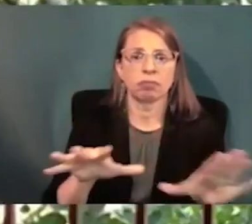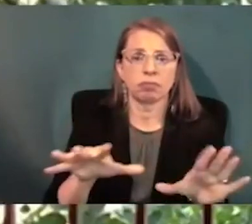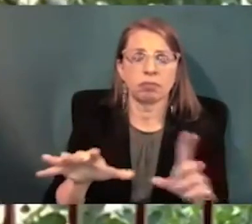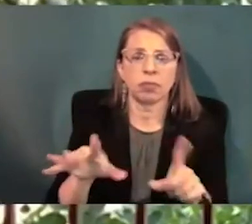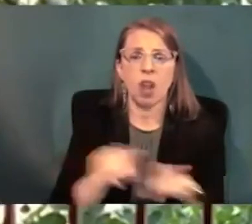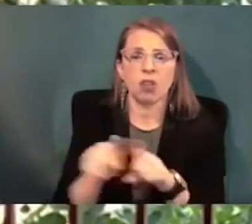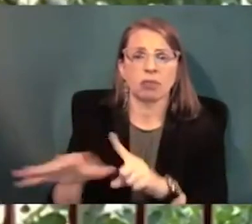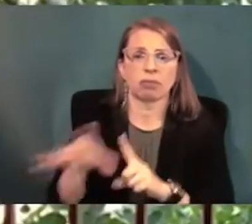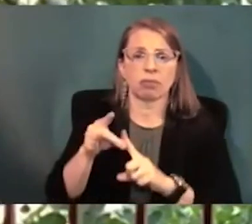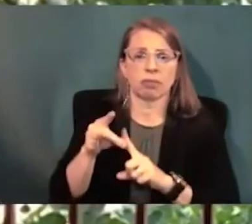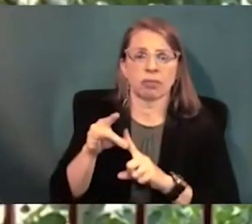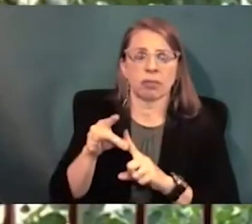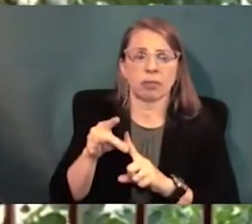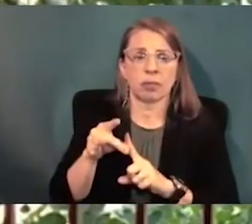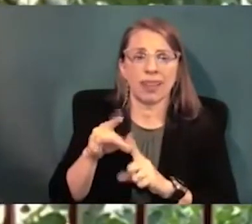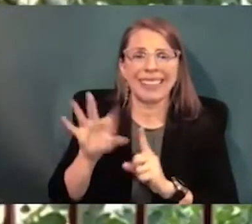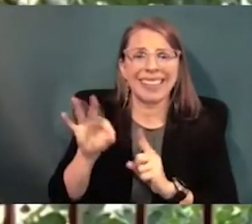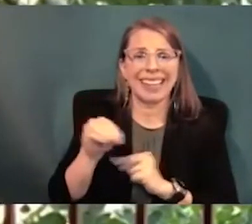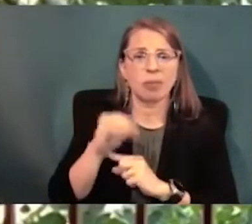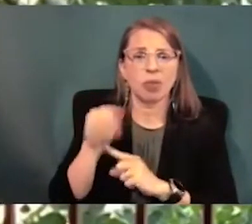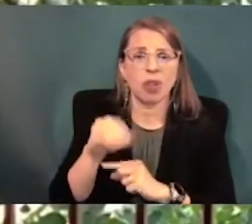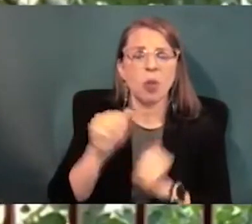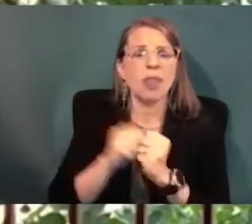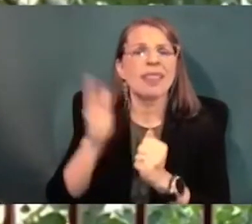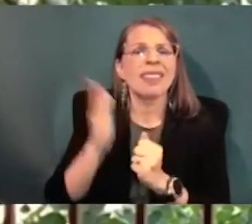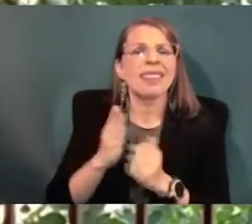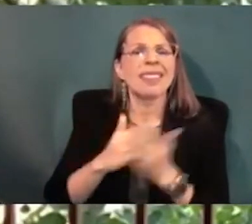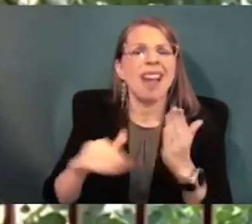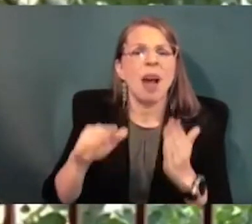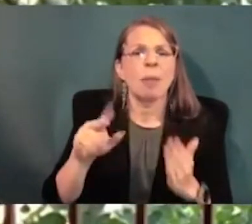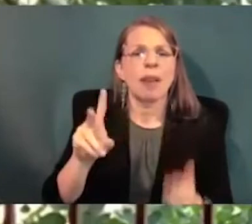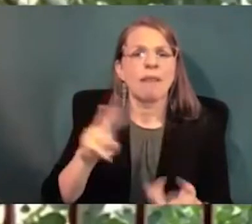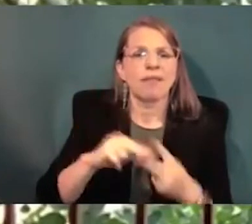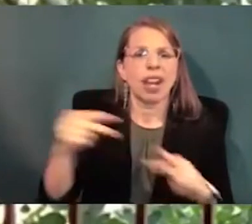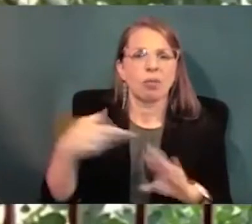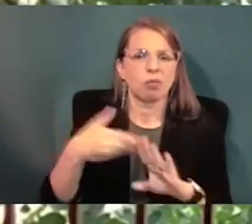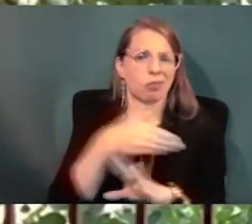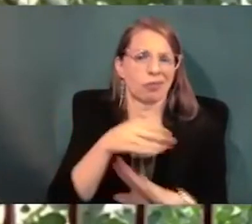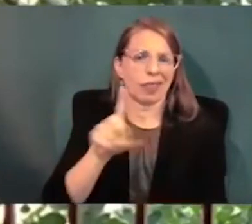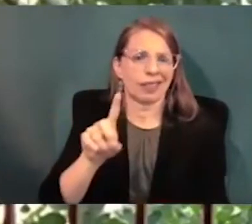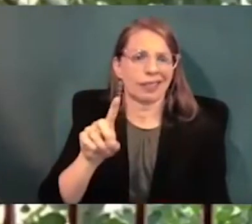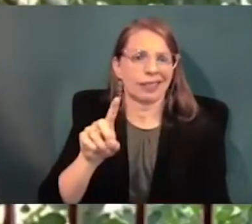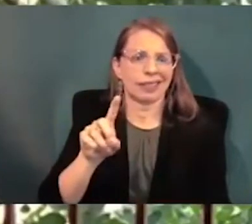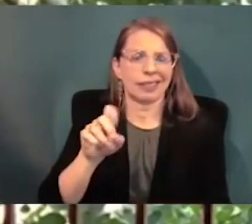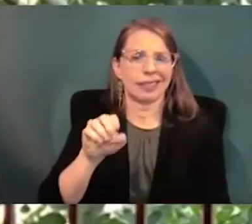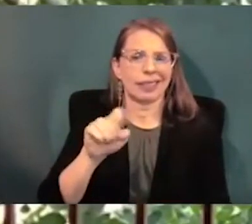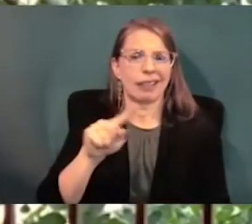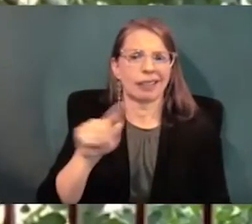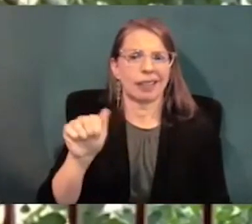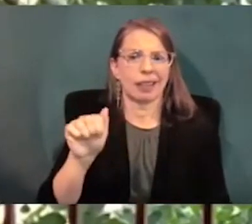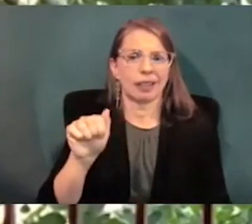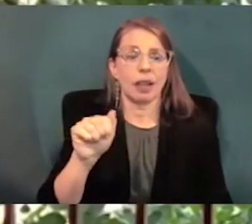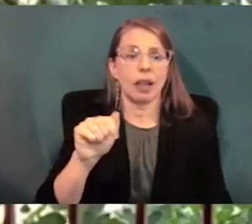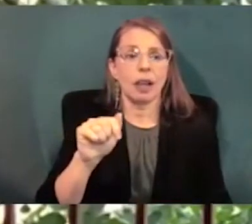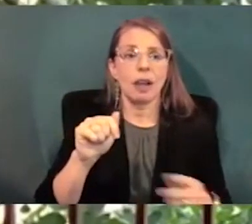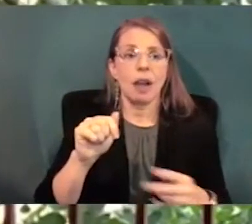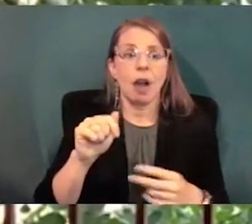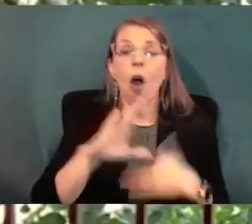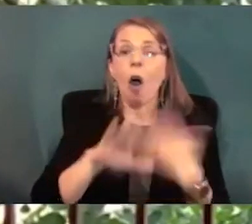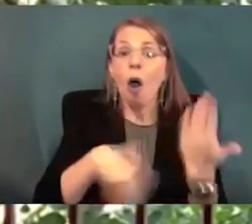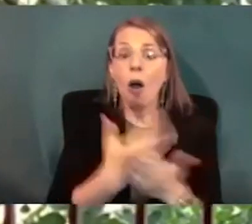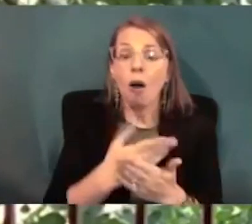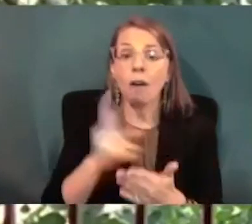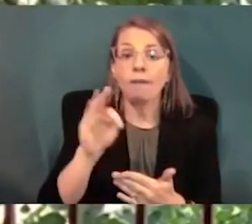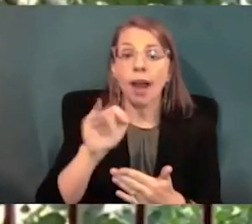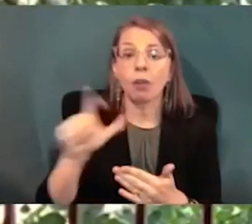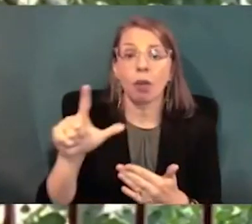that at least by 90% with some of the other variants prior to the Delta variant. We don't, again, have all the virology information